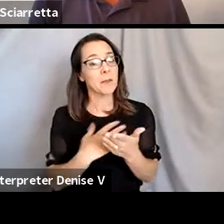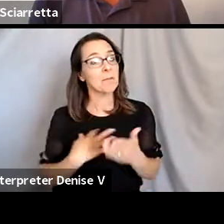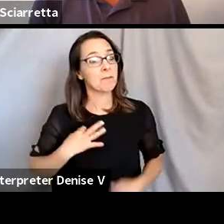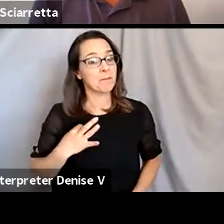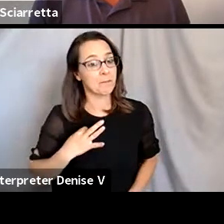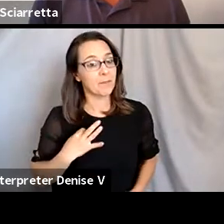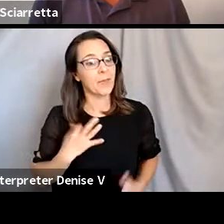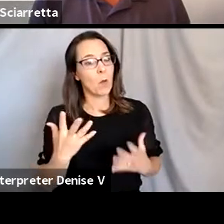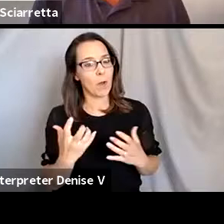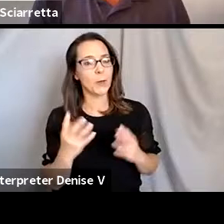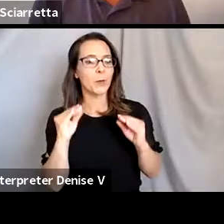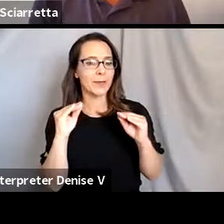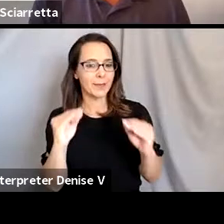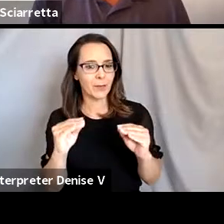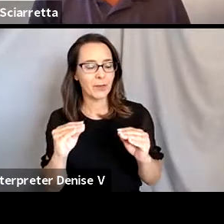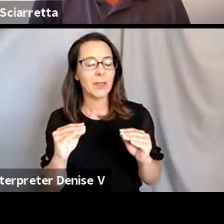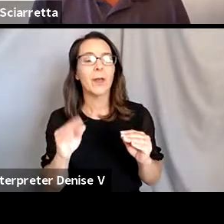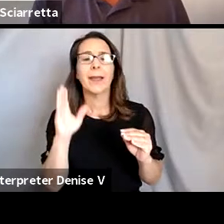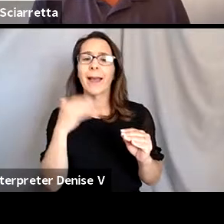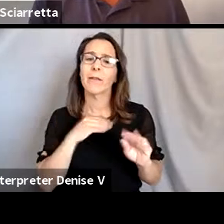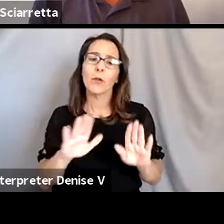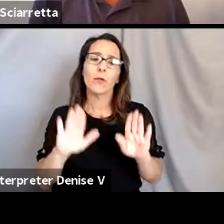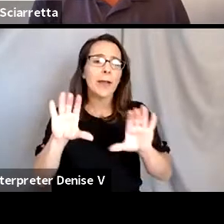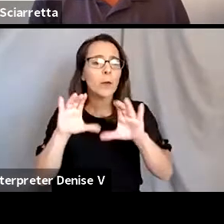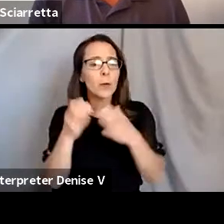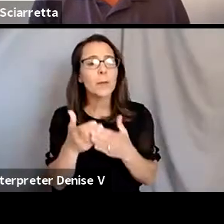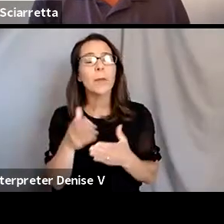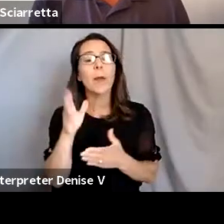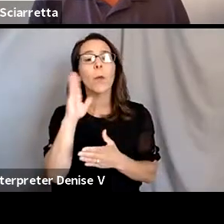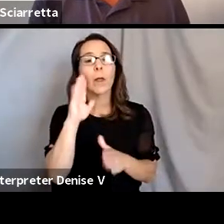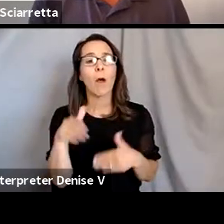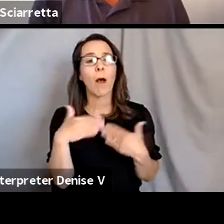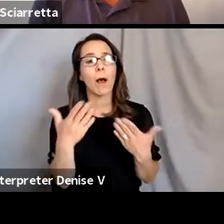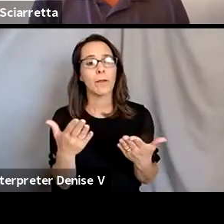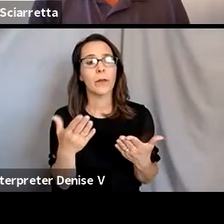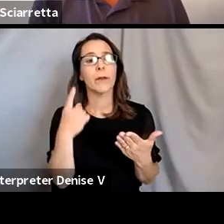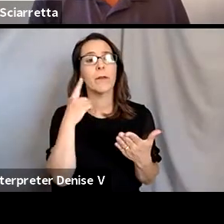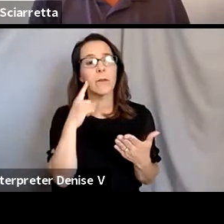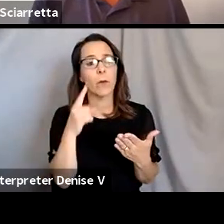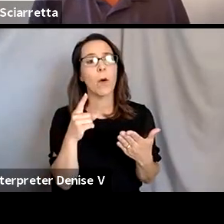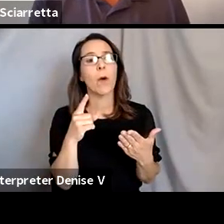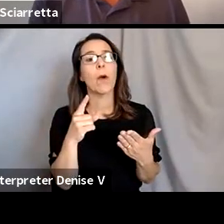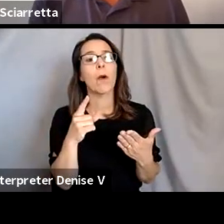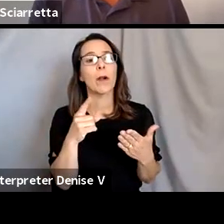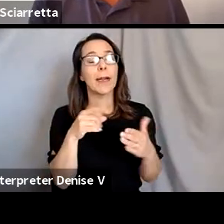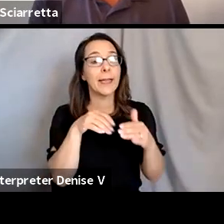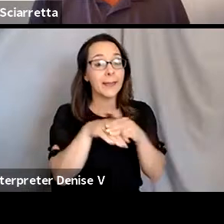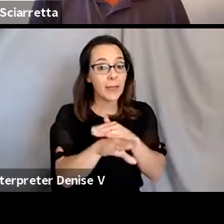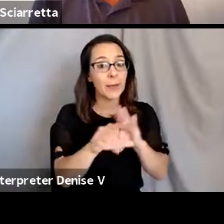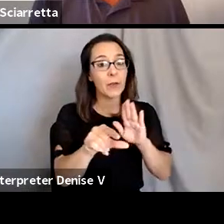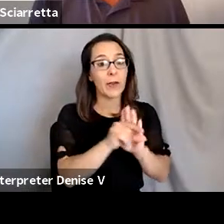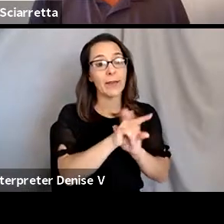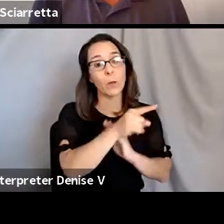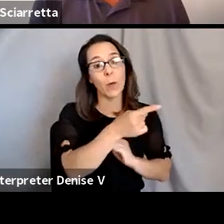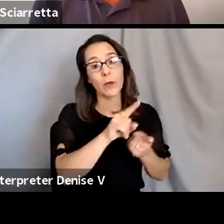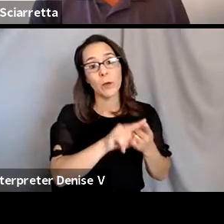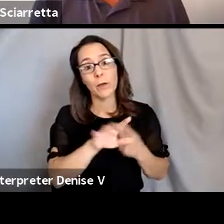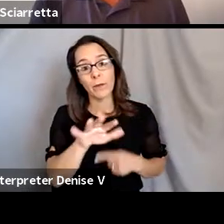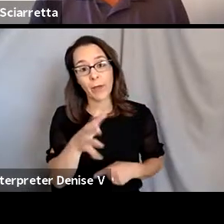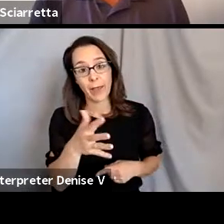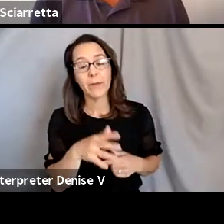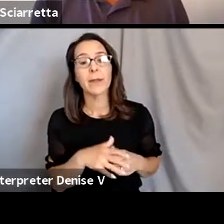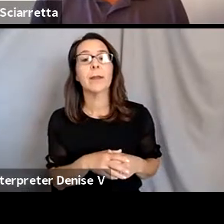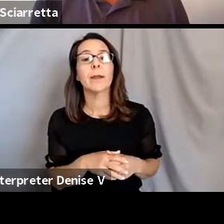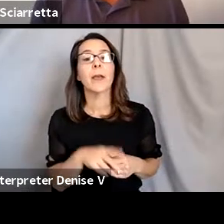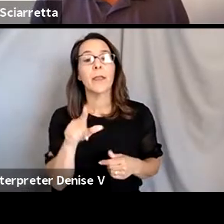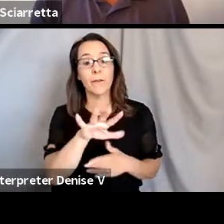we will be at the elementary offering incoming grades 1 through 5. Our 5th graders will be part of the middle school program. So